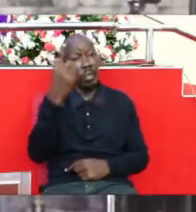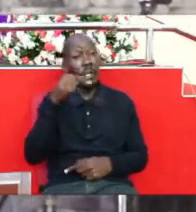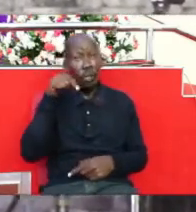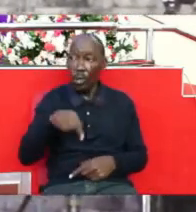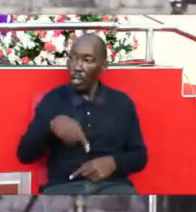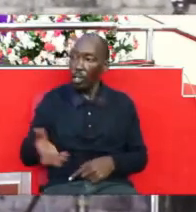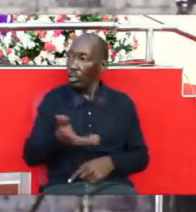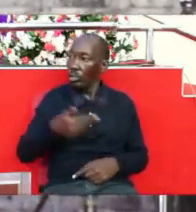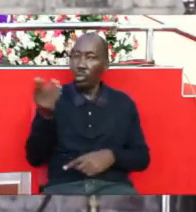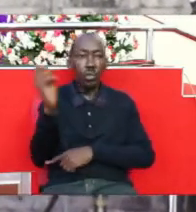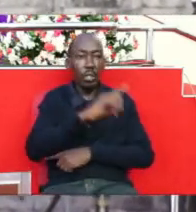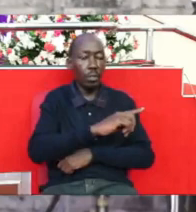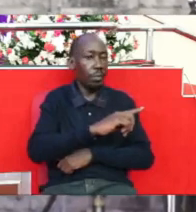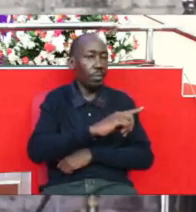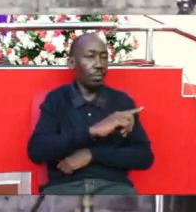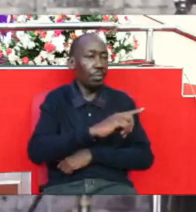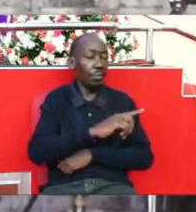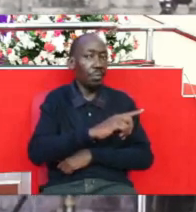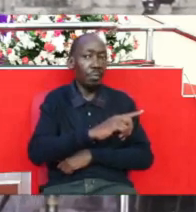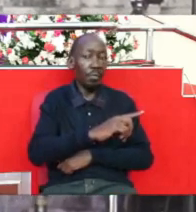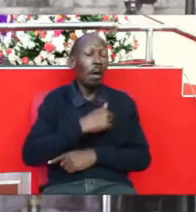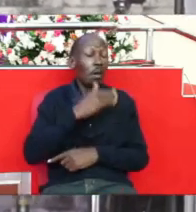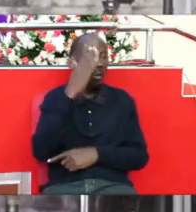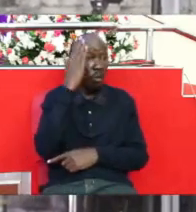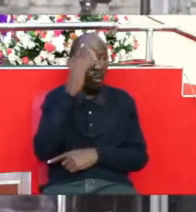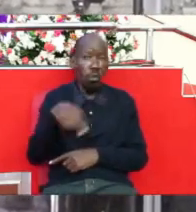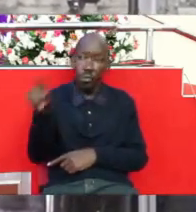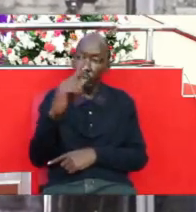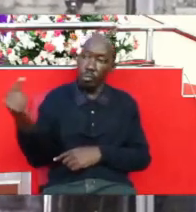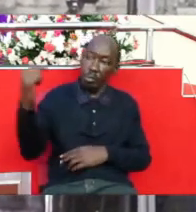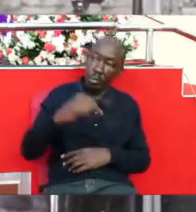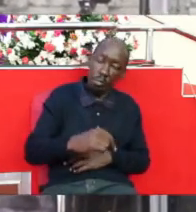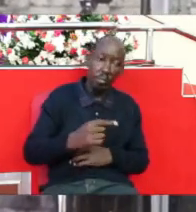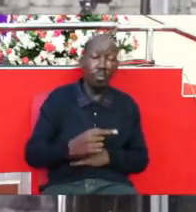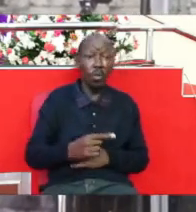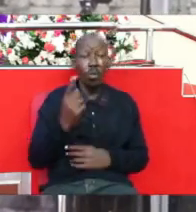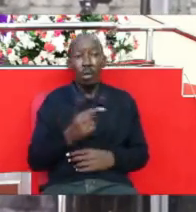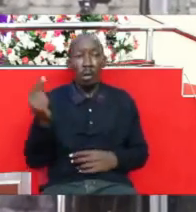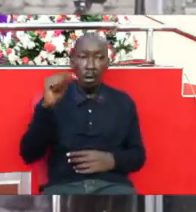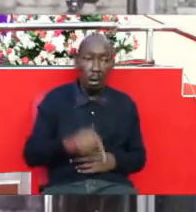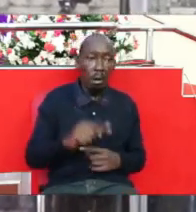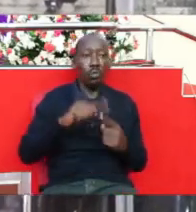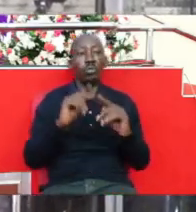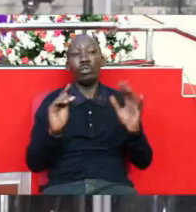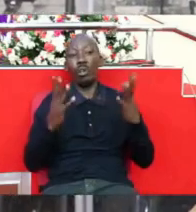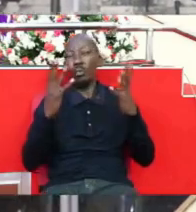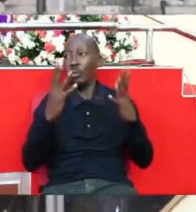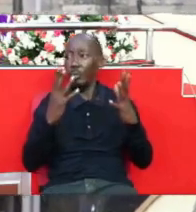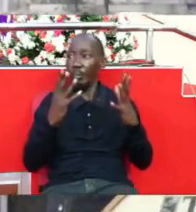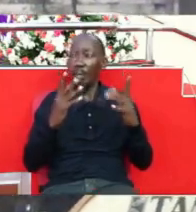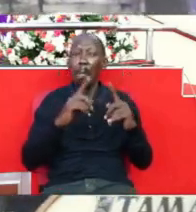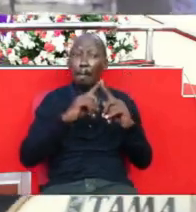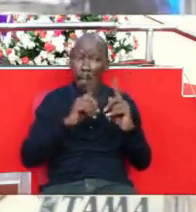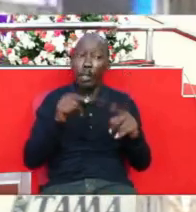today, I know we have come. We have come to celebrate. But as